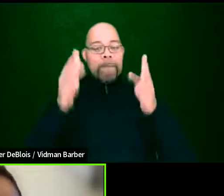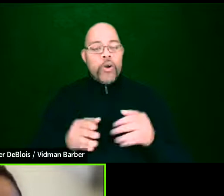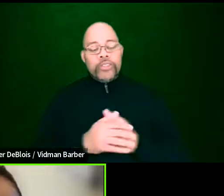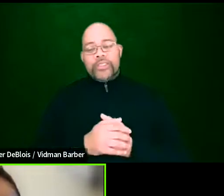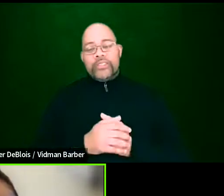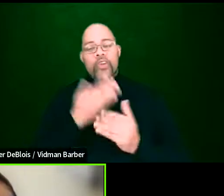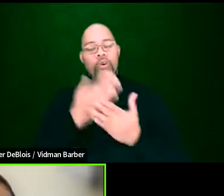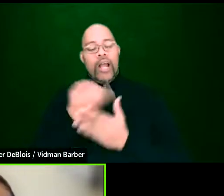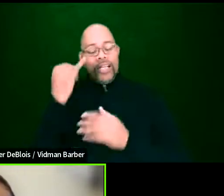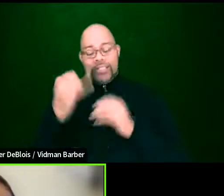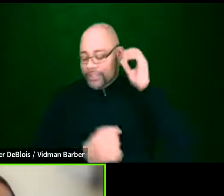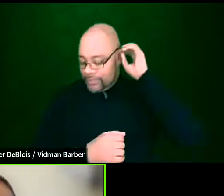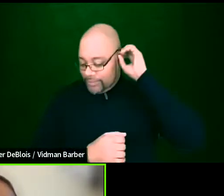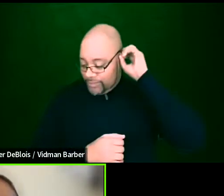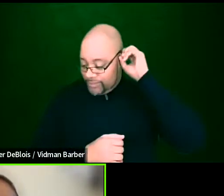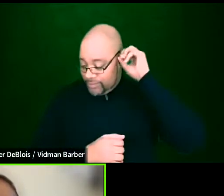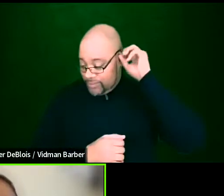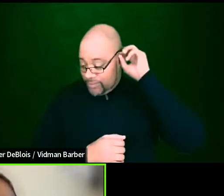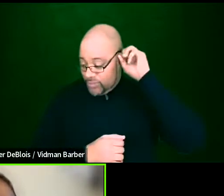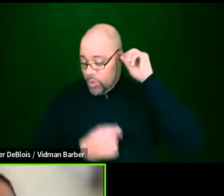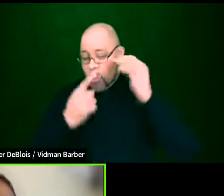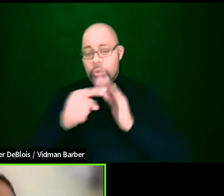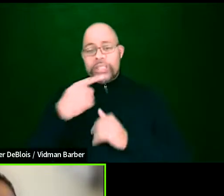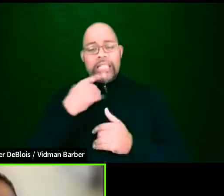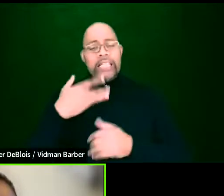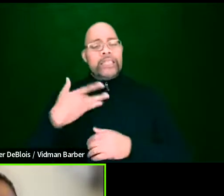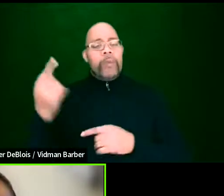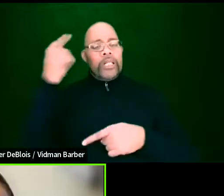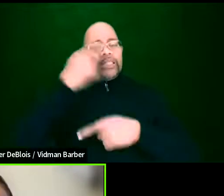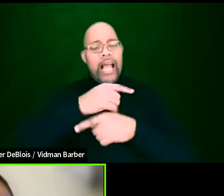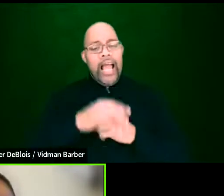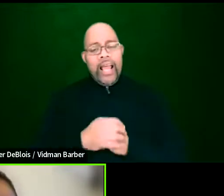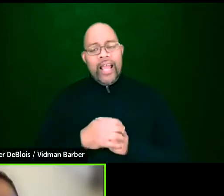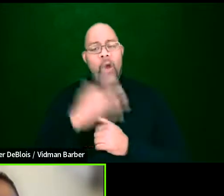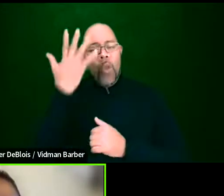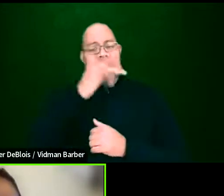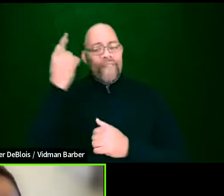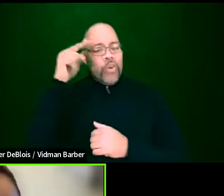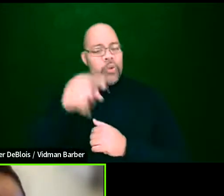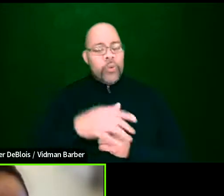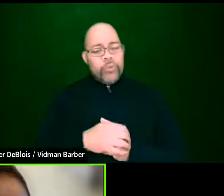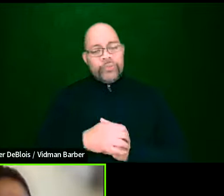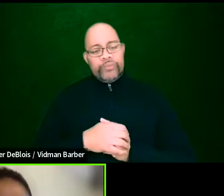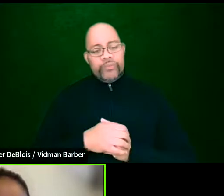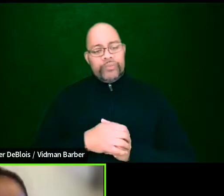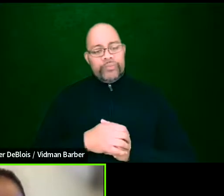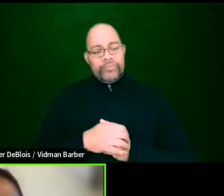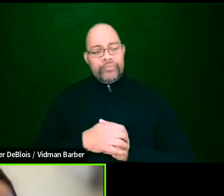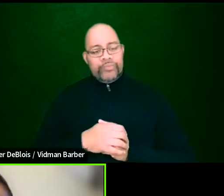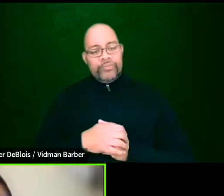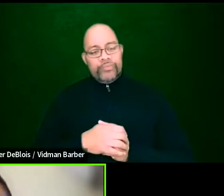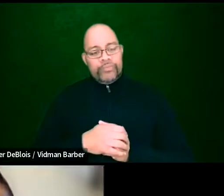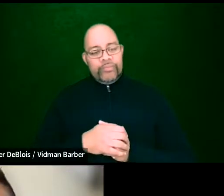great idea. So what would you say a typical day looks like for you?